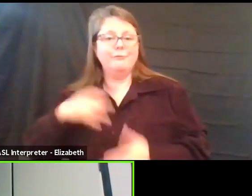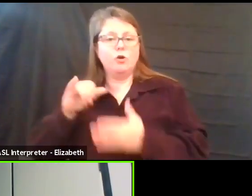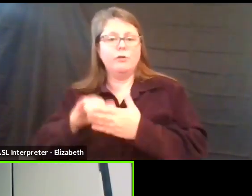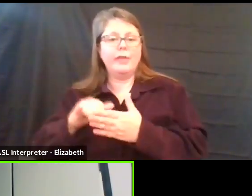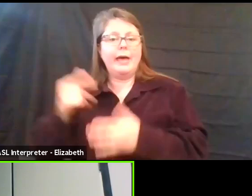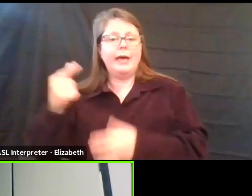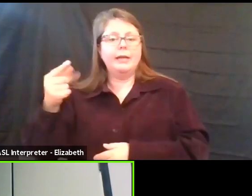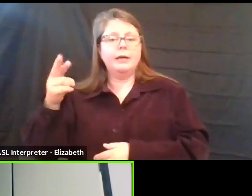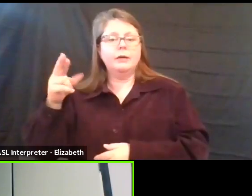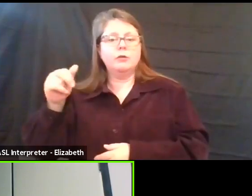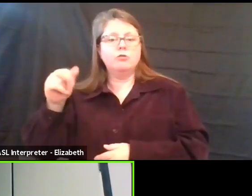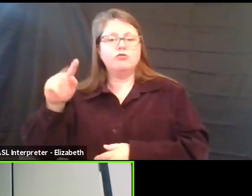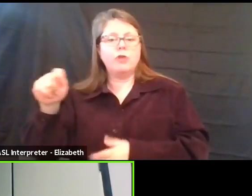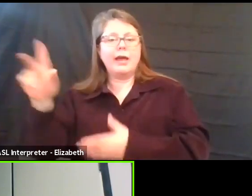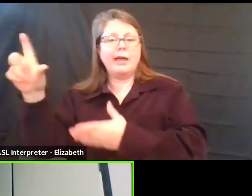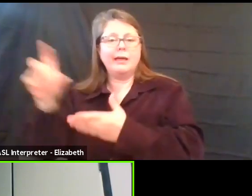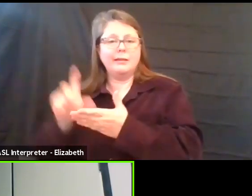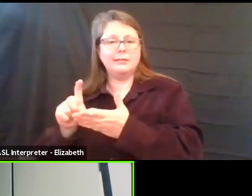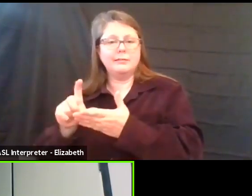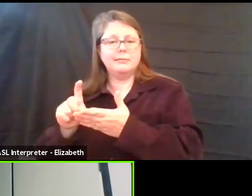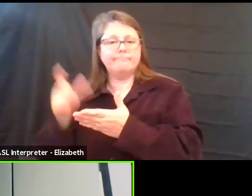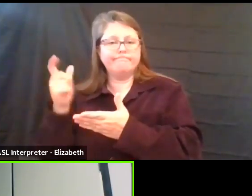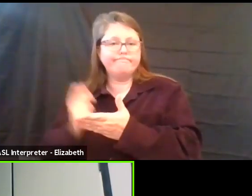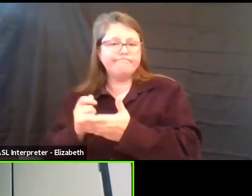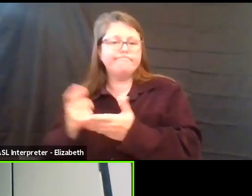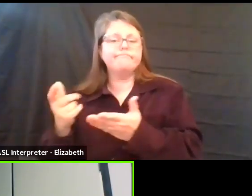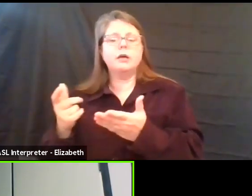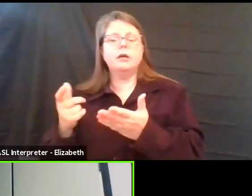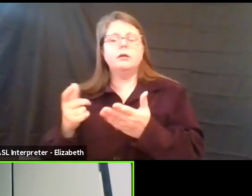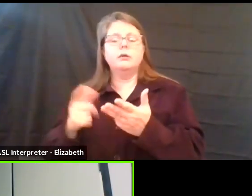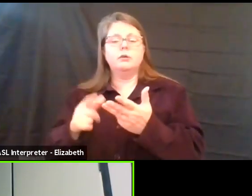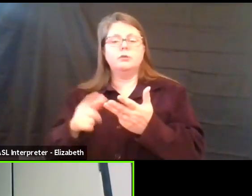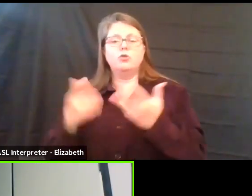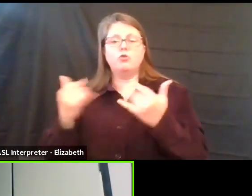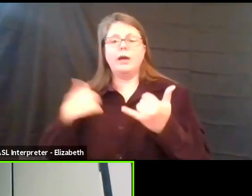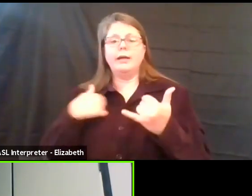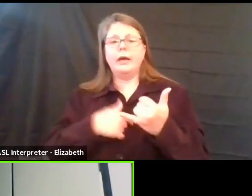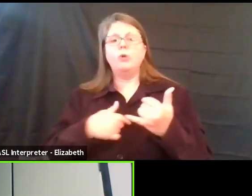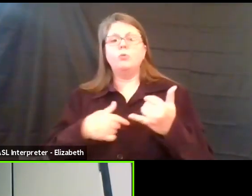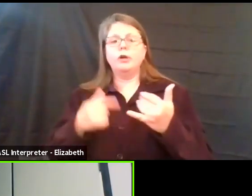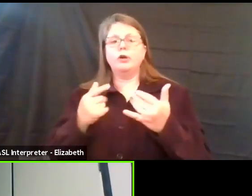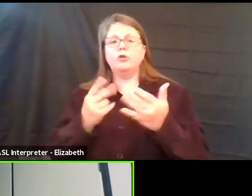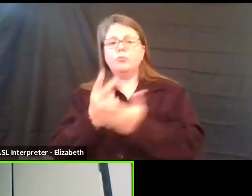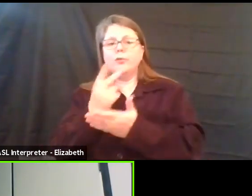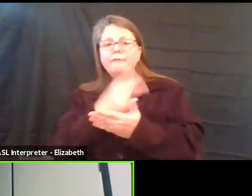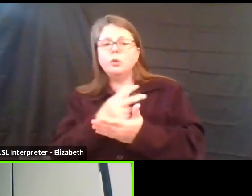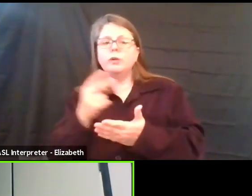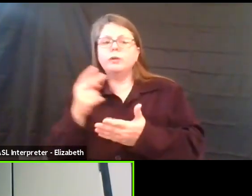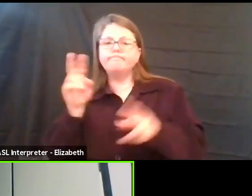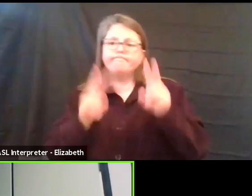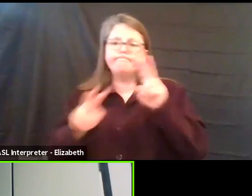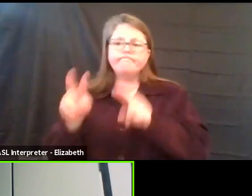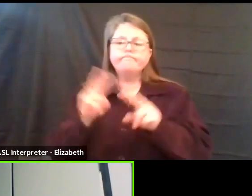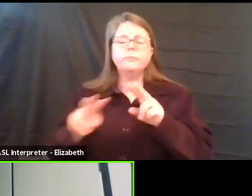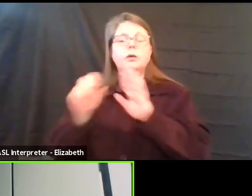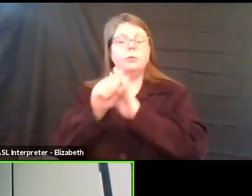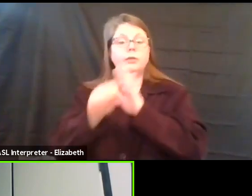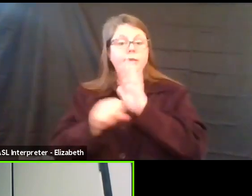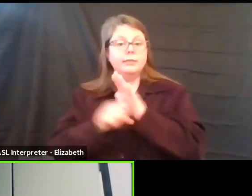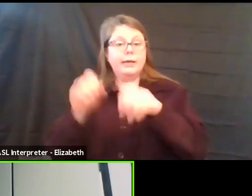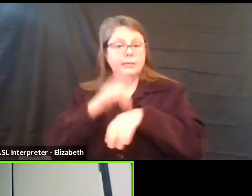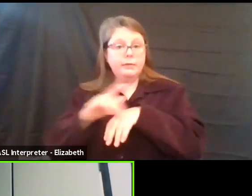of reviewing the grant application. And once those services are available, the state will announce that, because it's a program that they